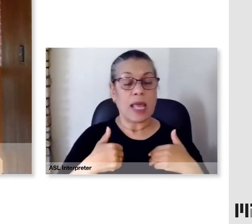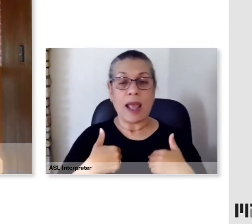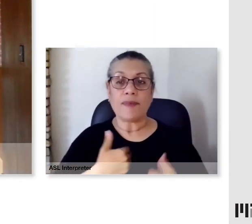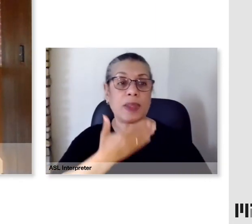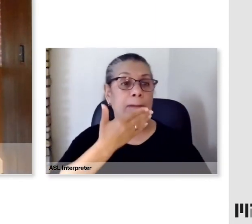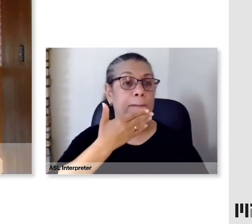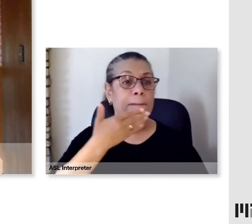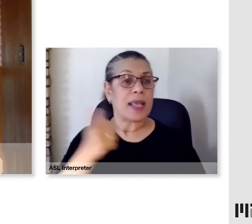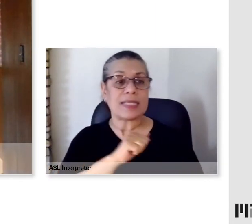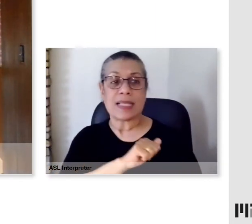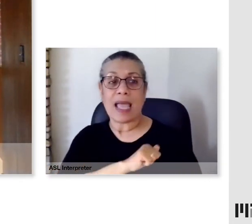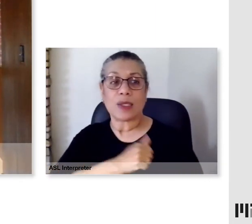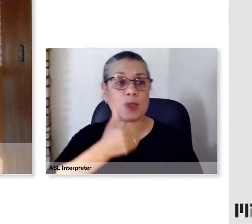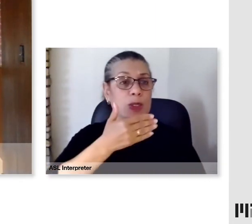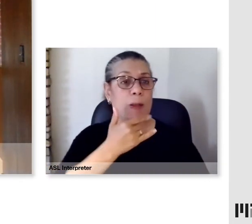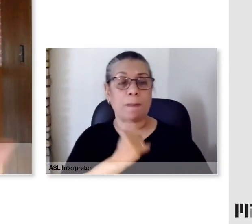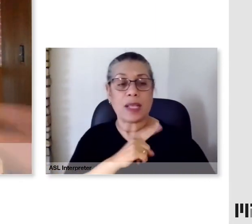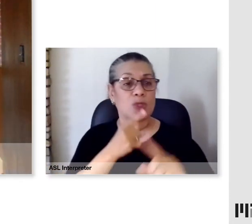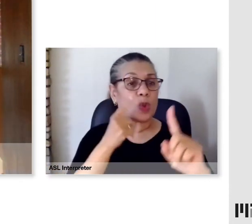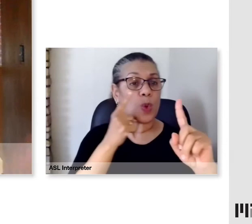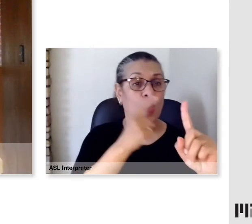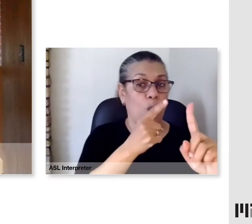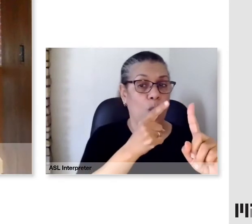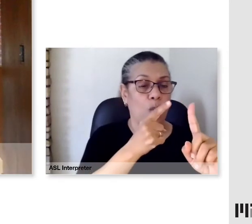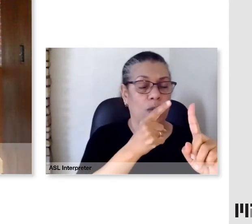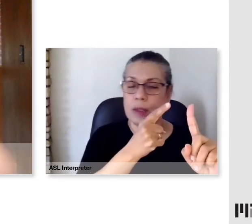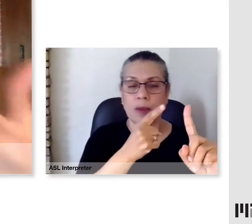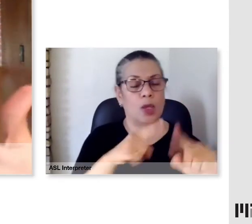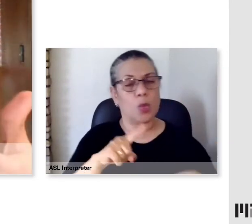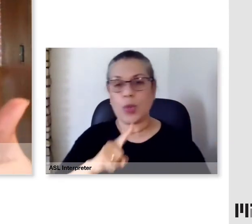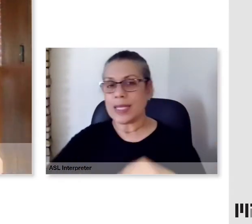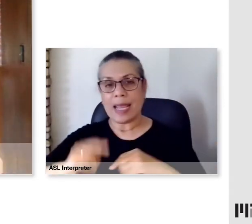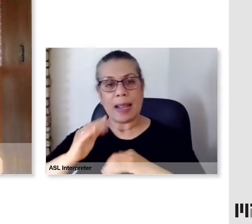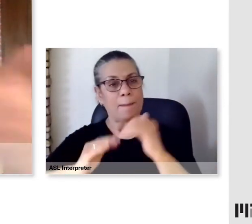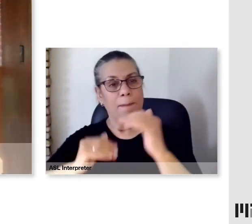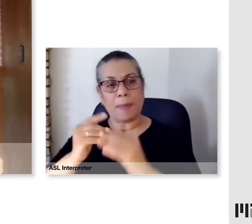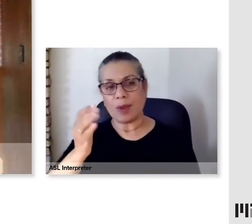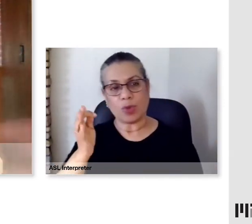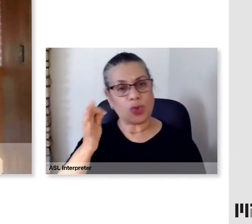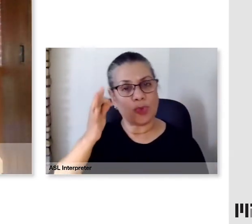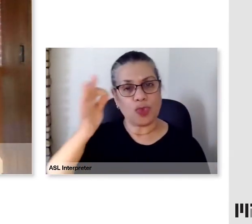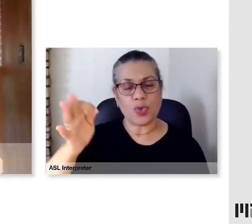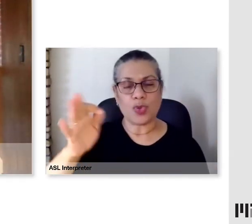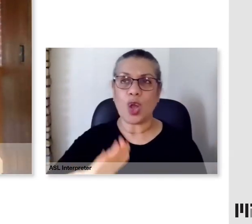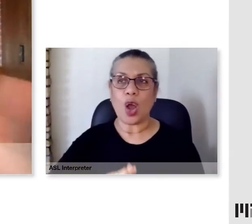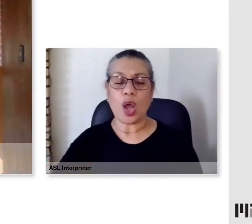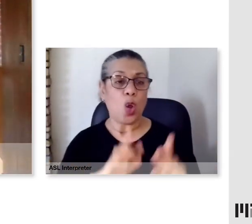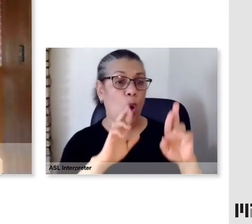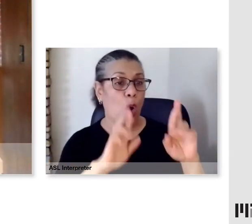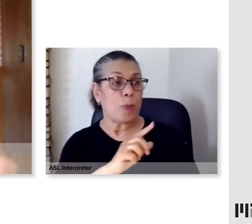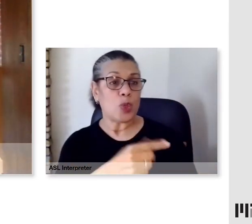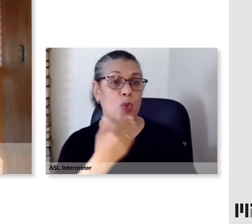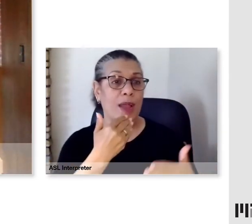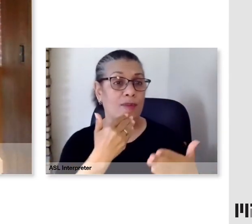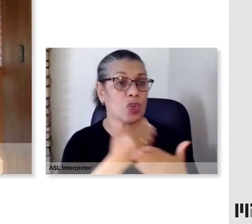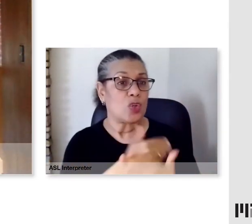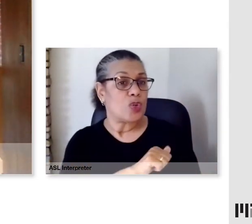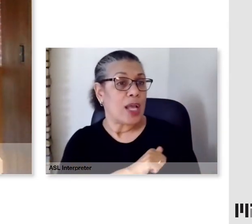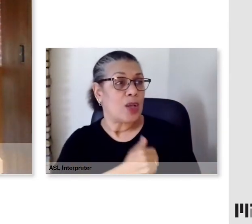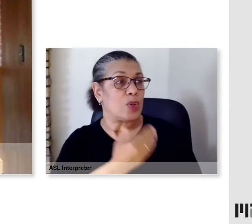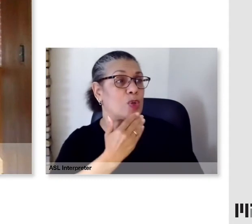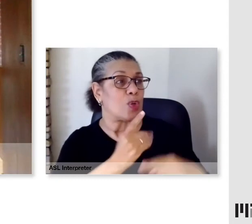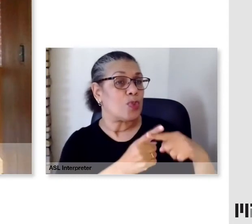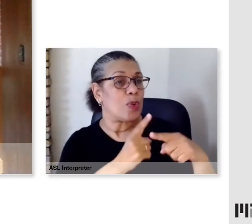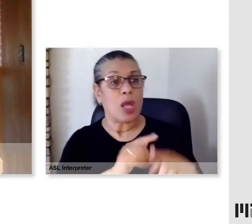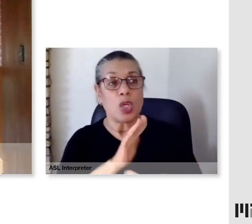think we can't build our futures on the well-meaning intent not to do harm,